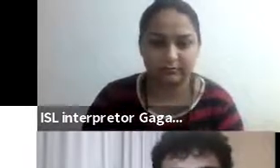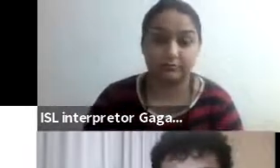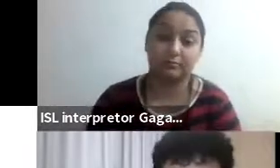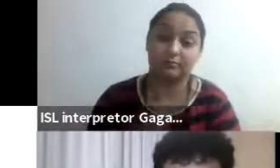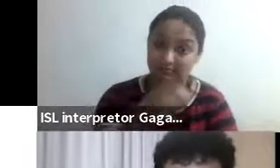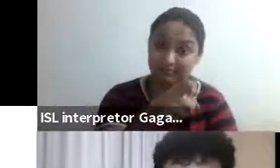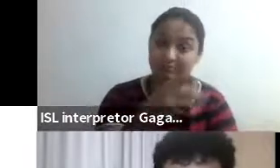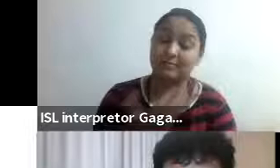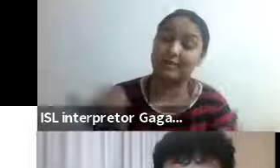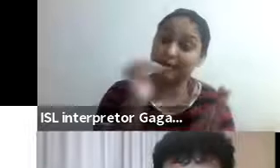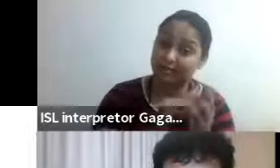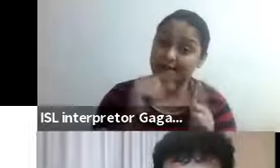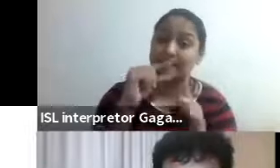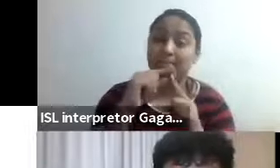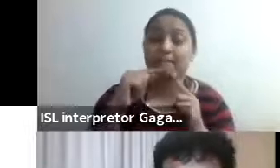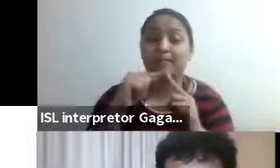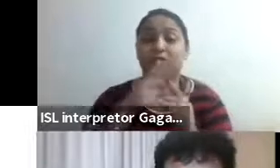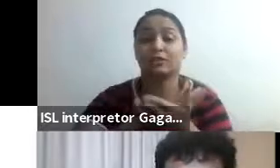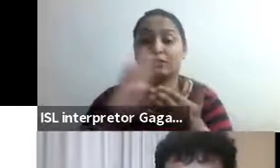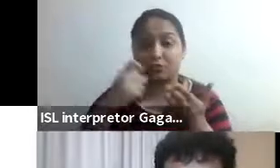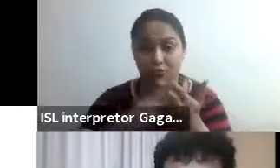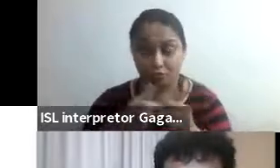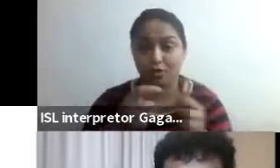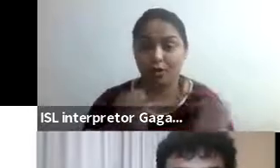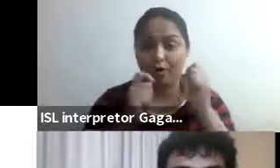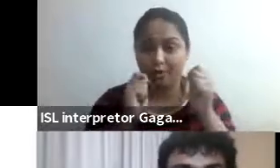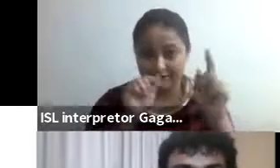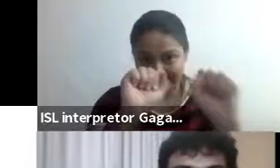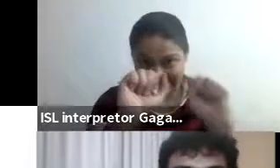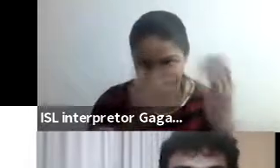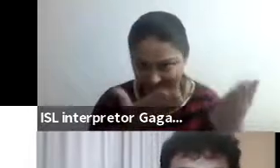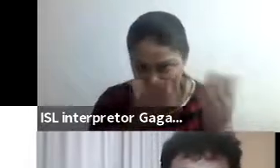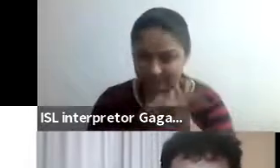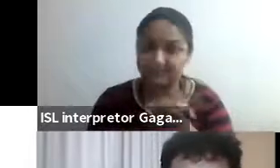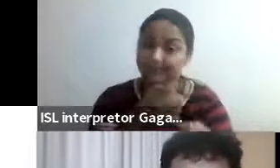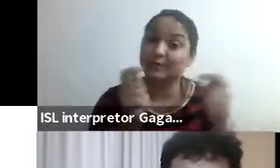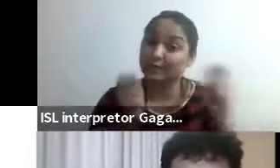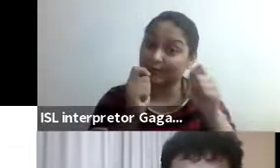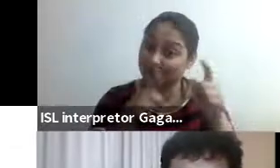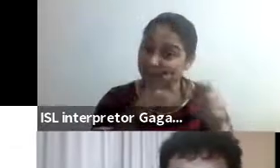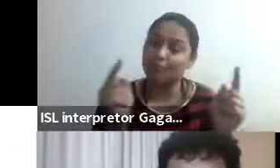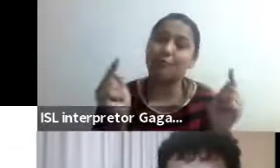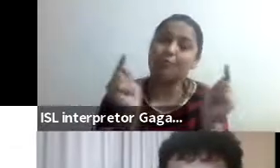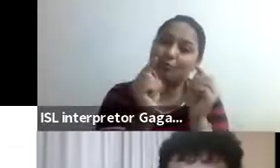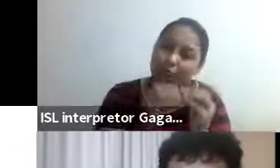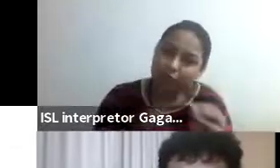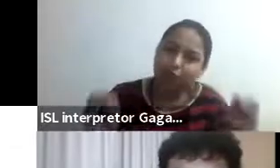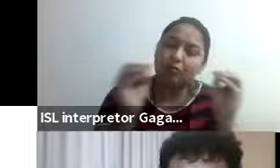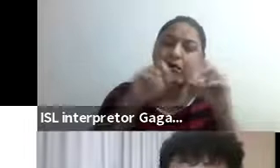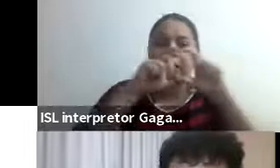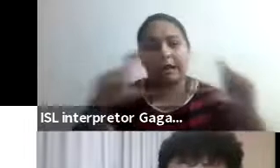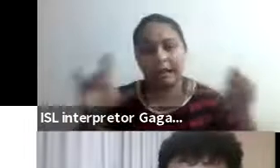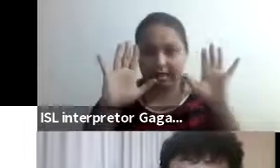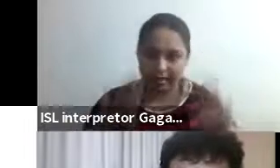Here, this is another Pithora horse, another style of Pithora horses, and here the horse is a little more clear. You